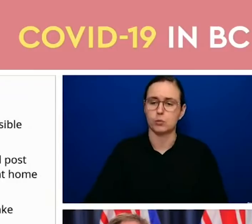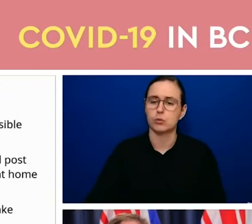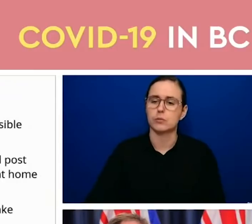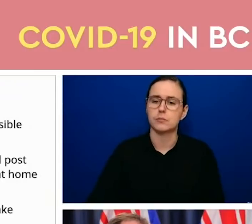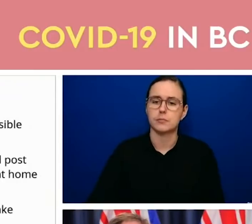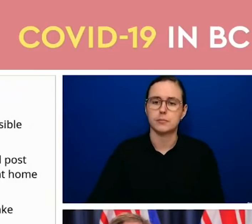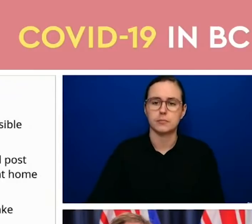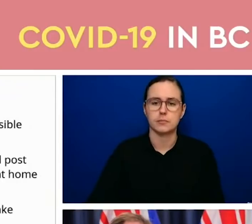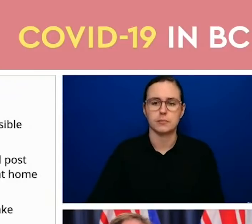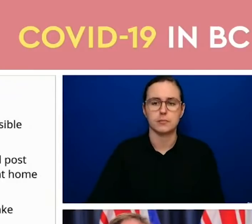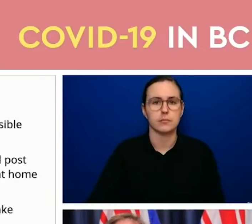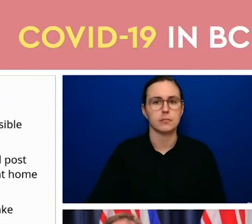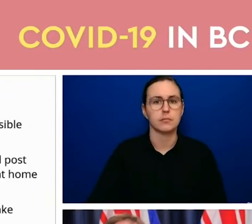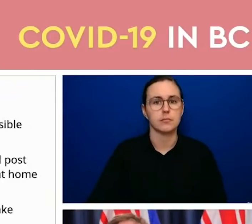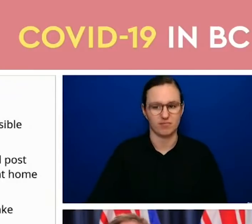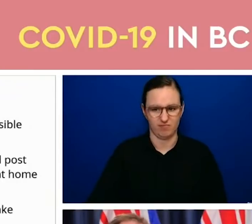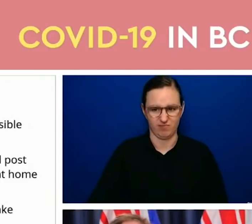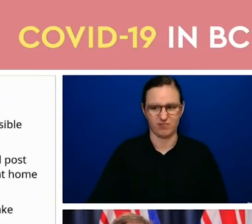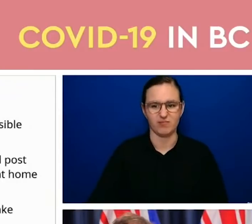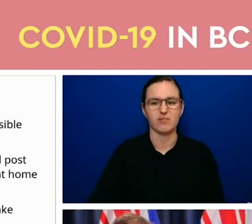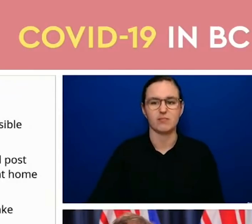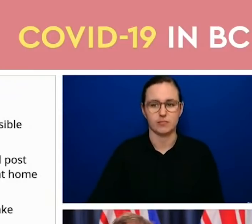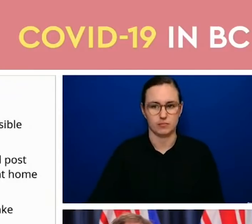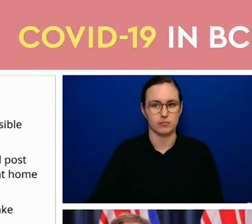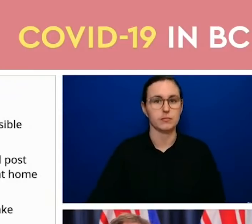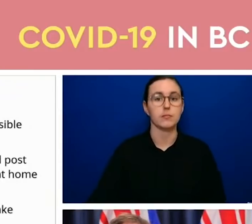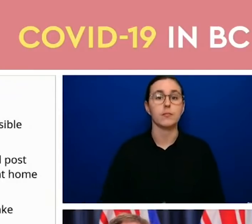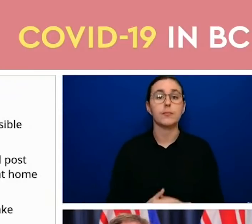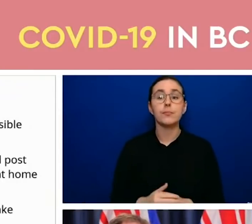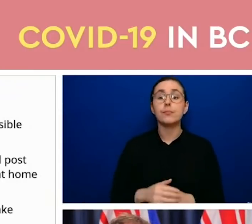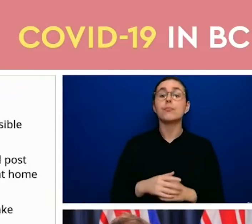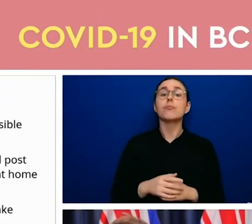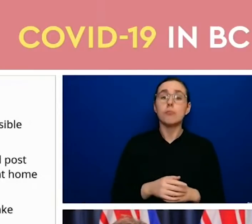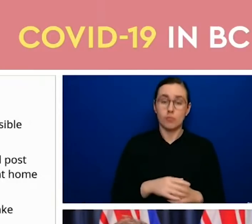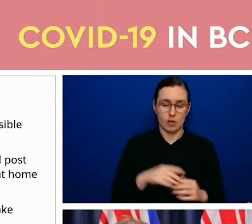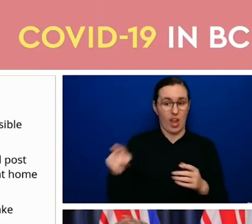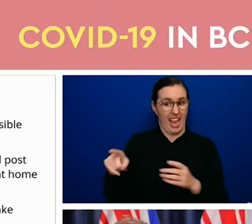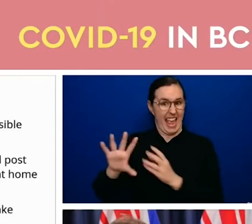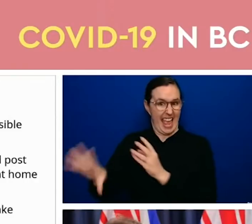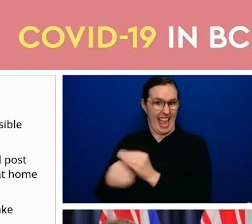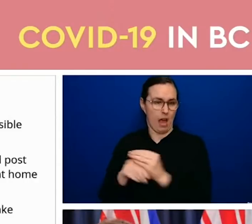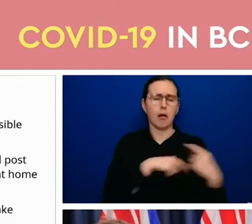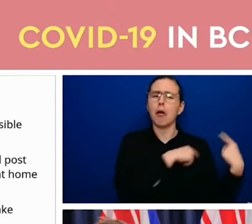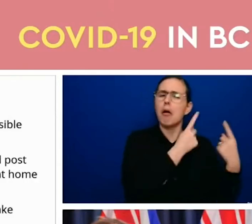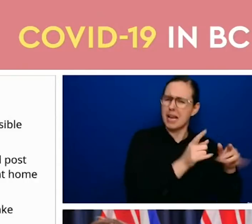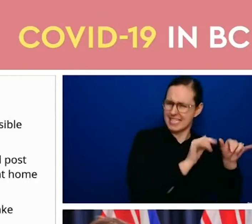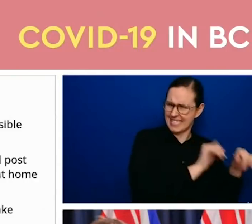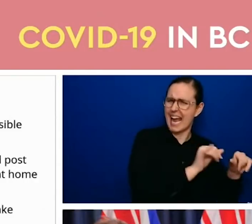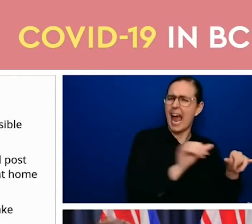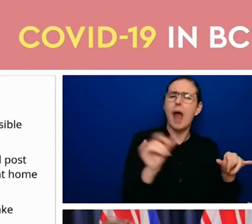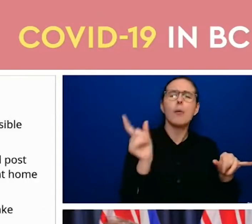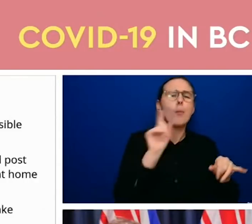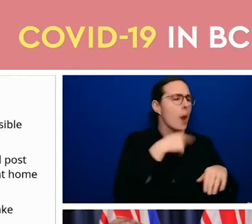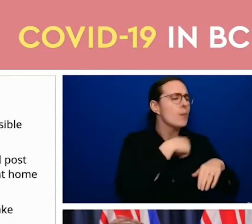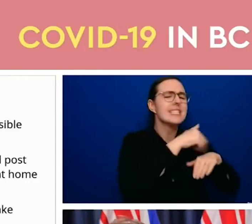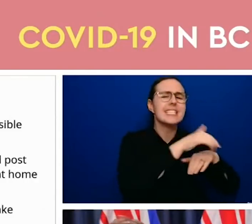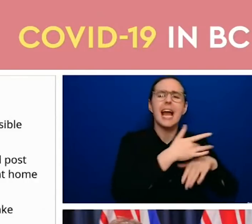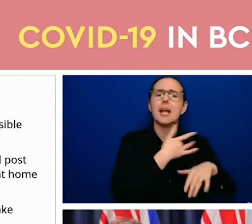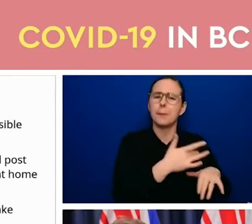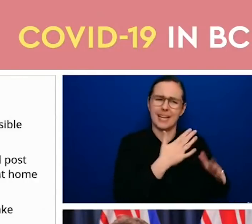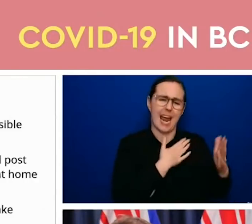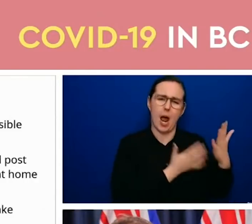you can see, the priorities have been the priorities we laid out over the last number of whiles. You've seen the distribution of those priorities. As